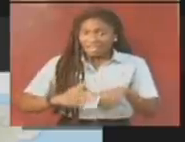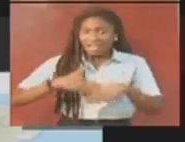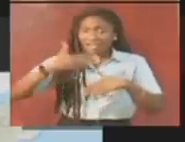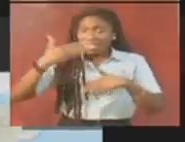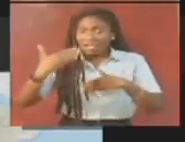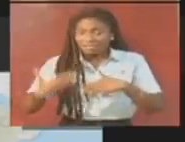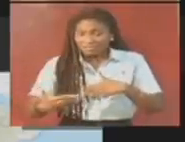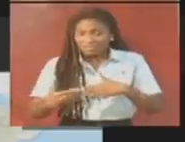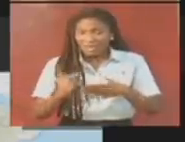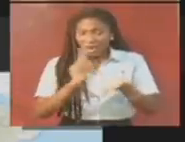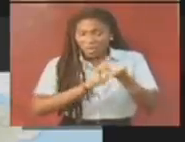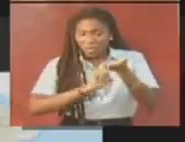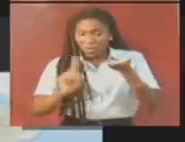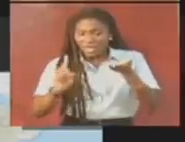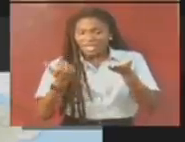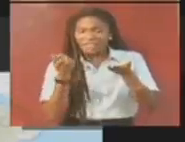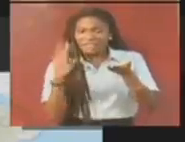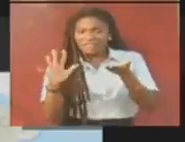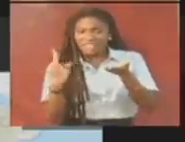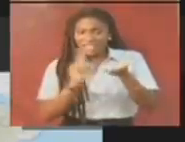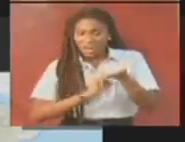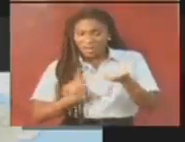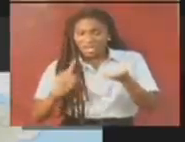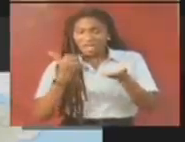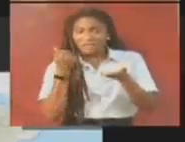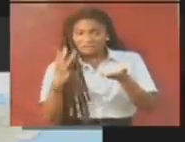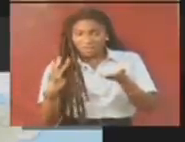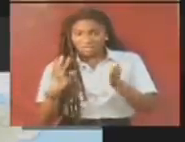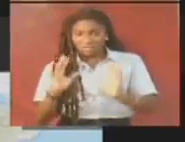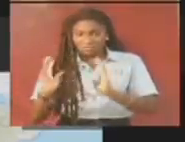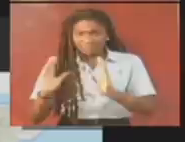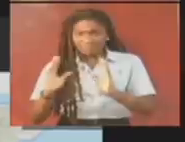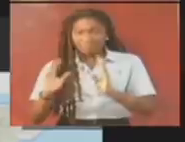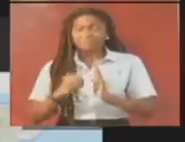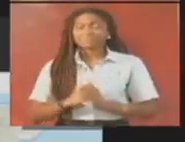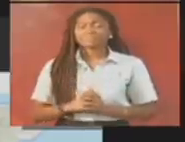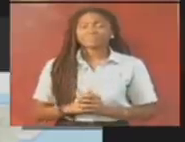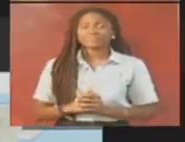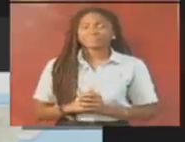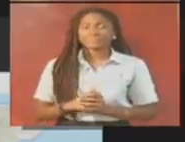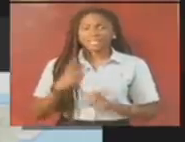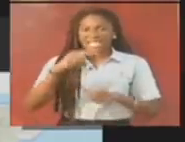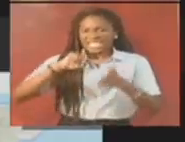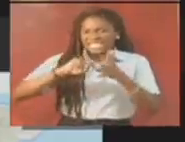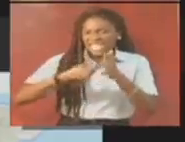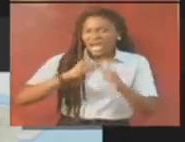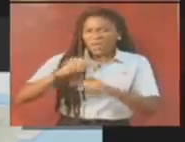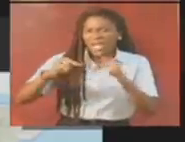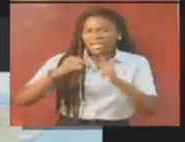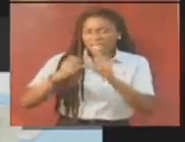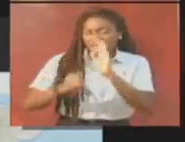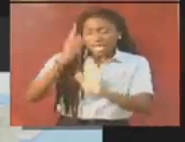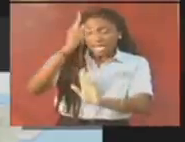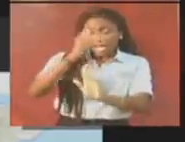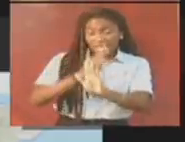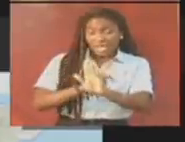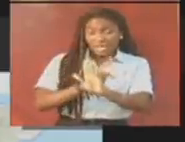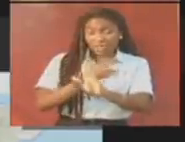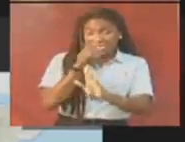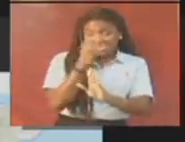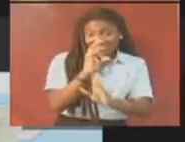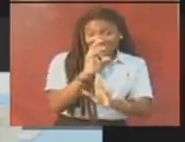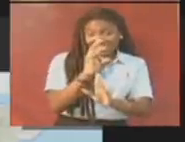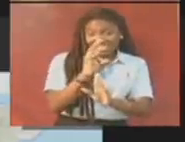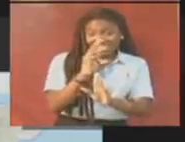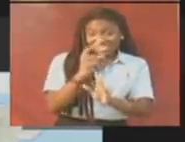the period 4th of April to the 17th of April, we note a change in this particular chart. As we